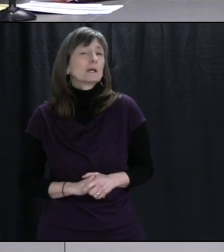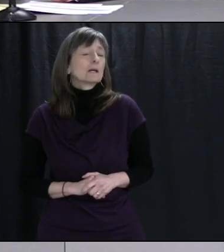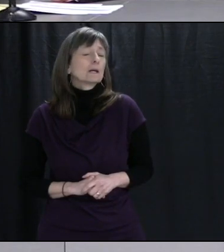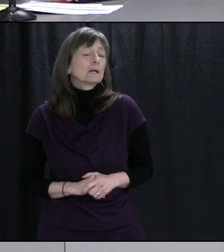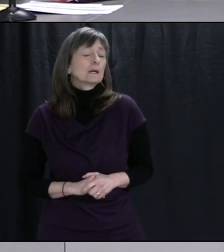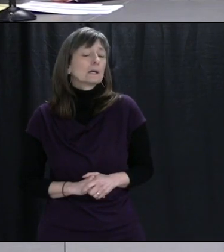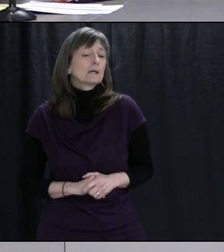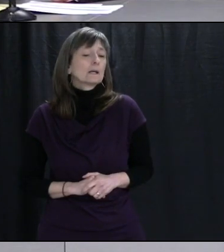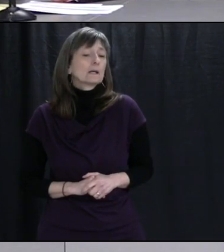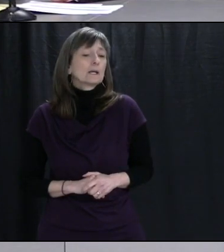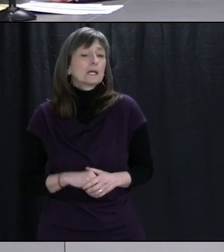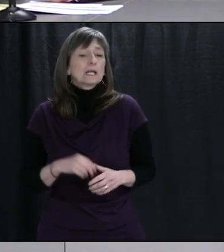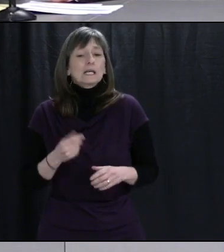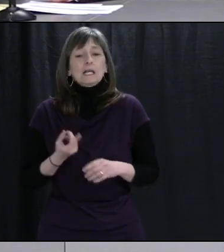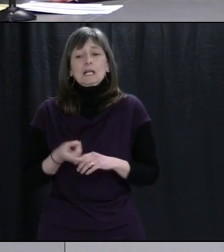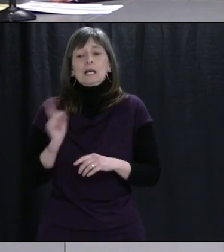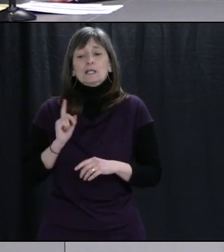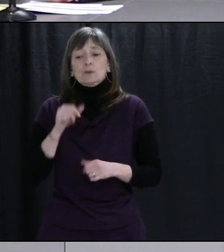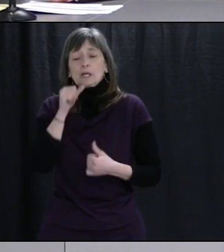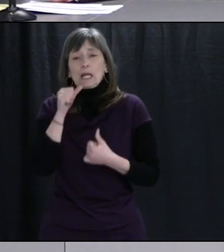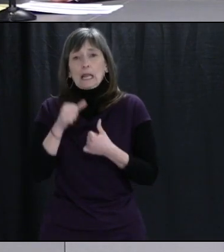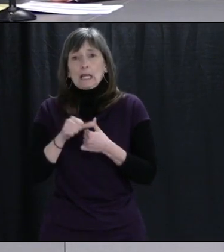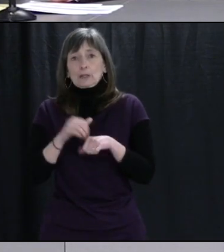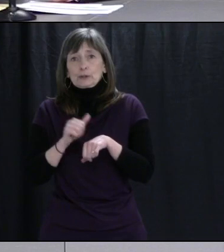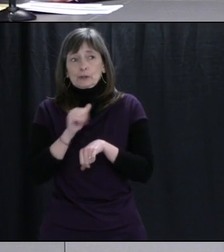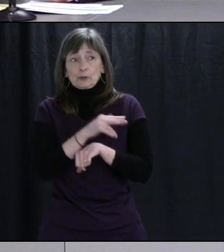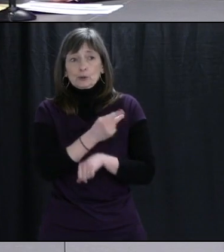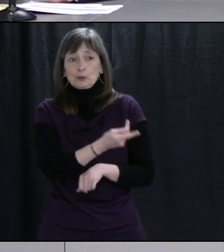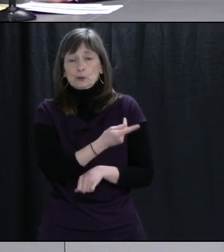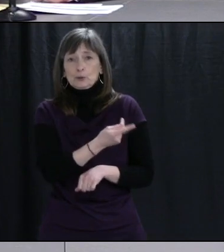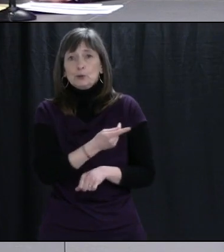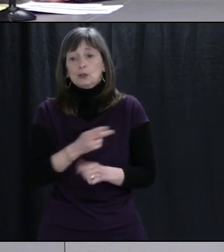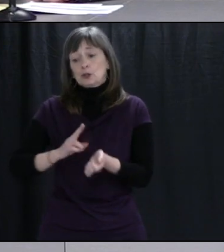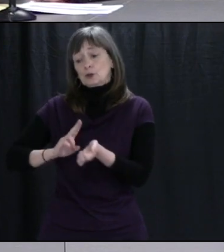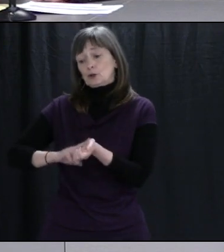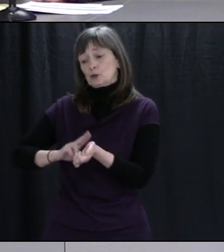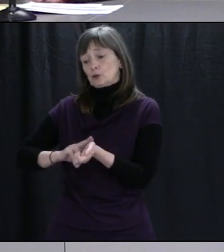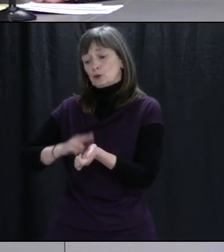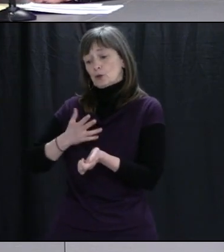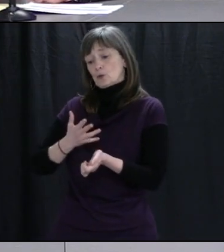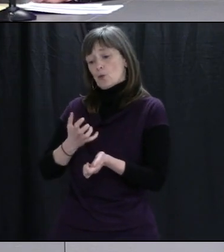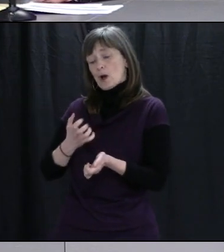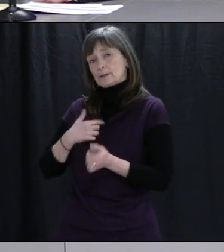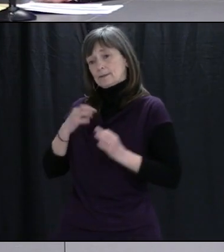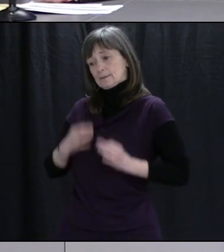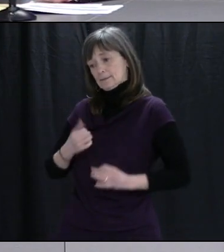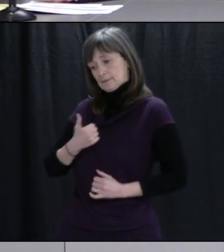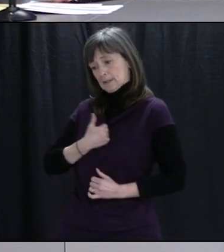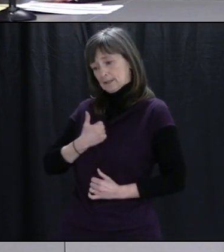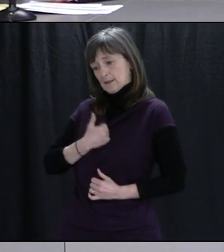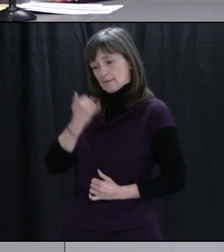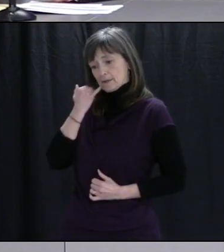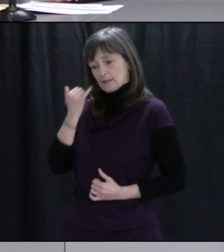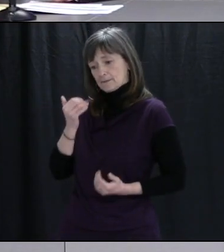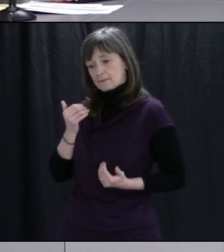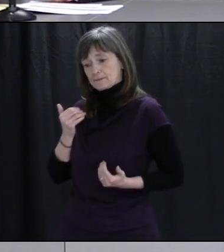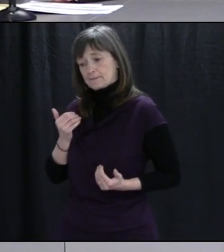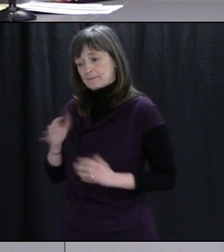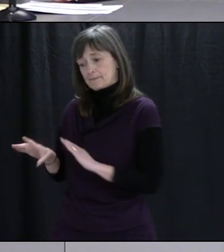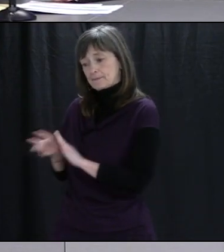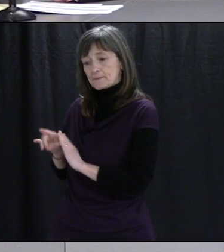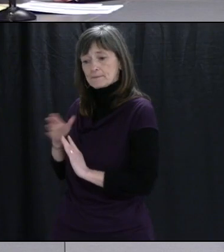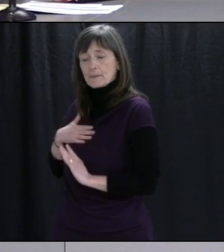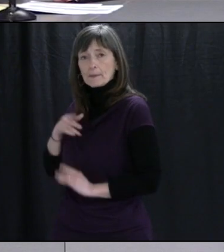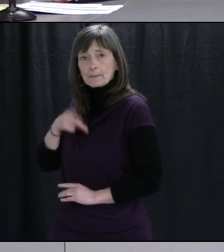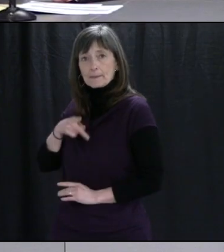to you and Premier Ball last week that nurses wanted to be able to use their own clinical judgment when deciding what PPE to use.